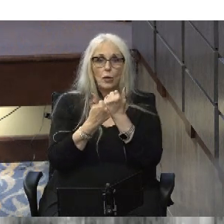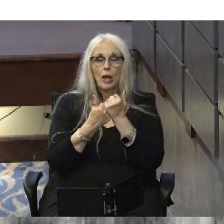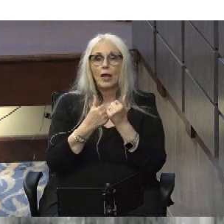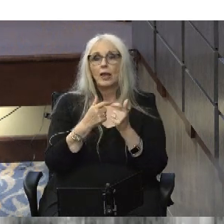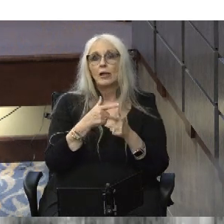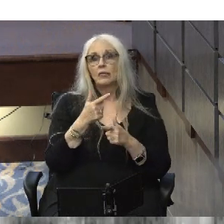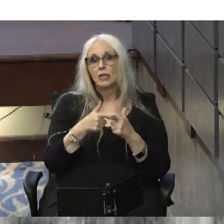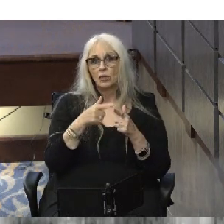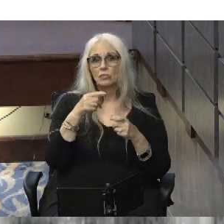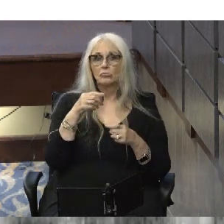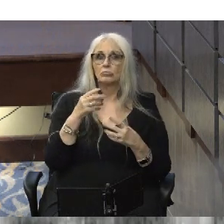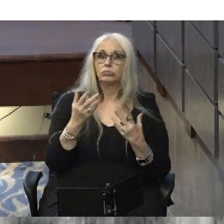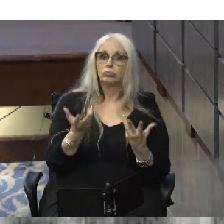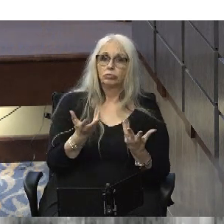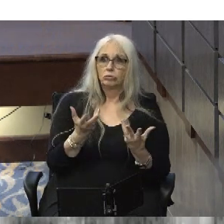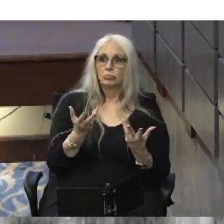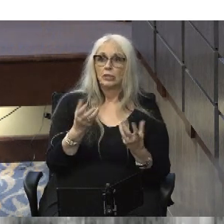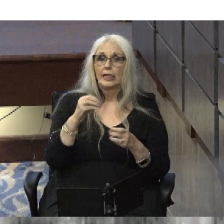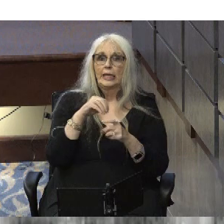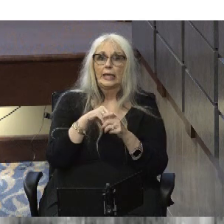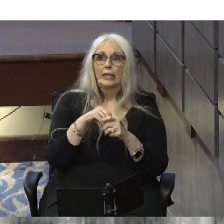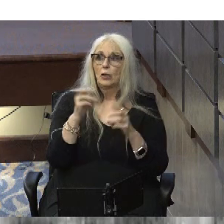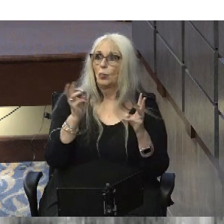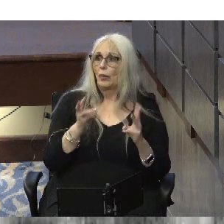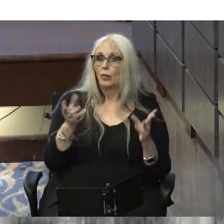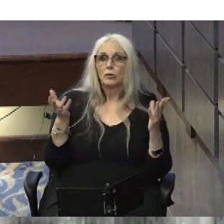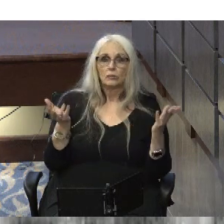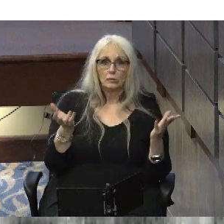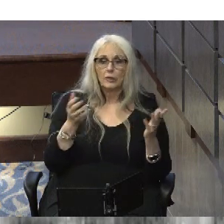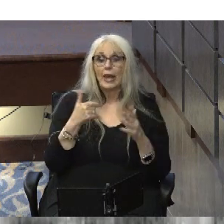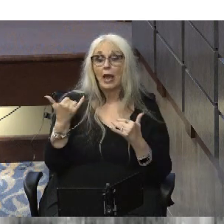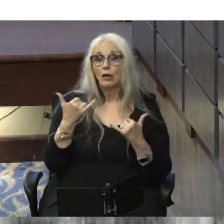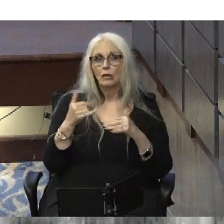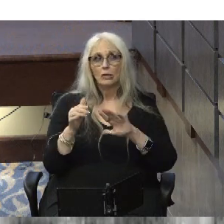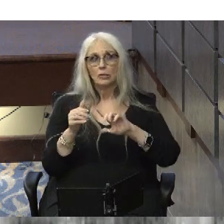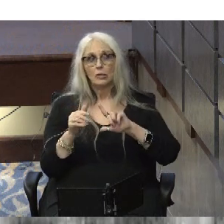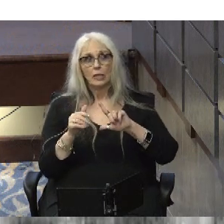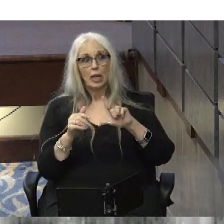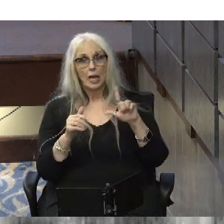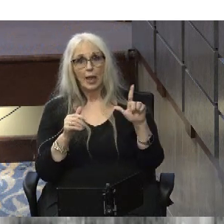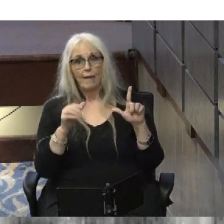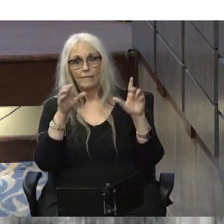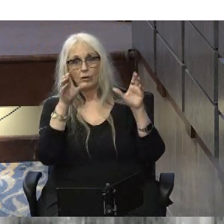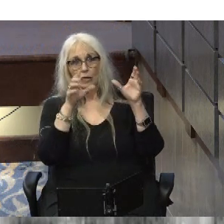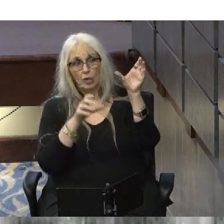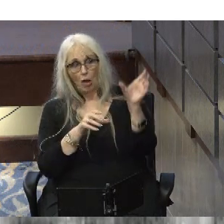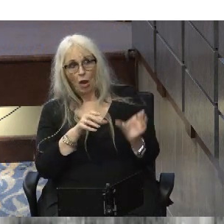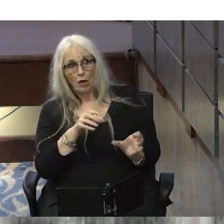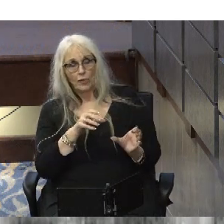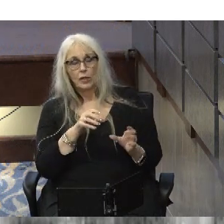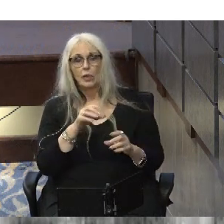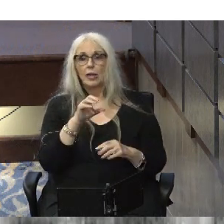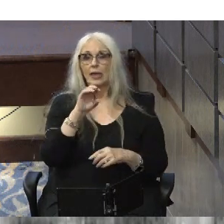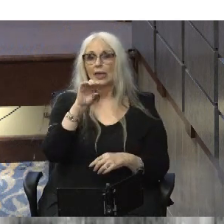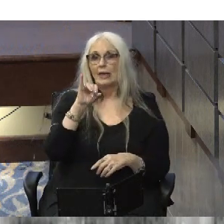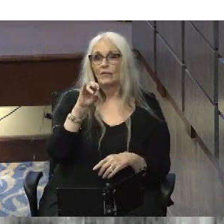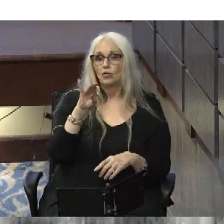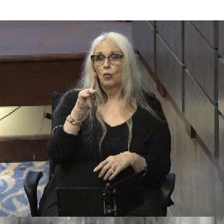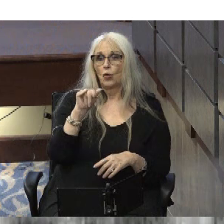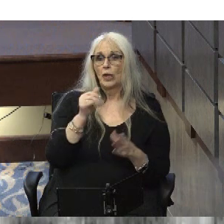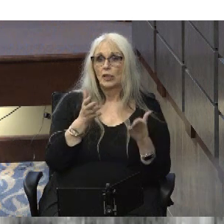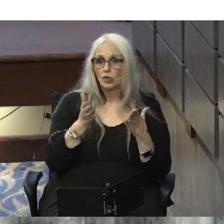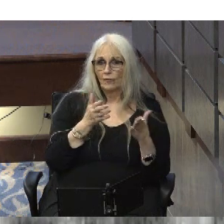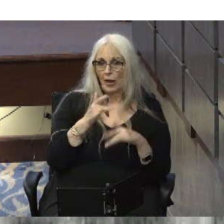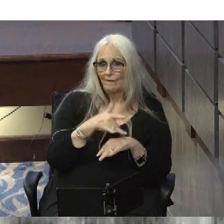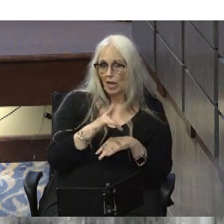the elements most likely. So to the left of the column, we have the shelters or the inventory of services that are available